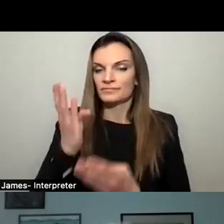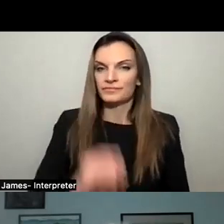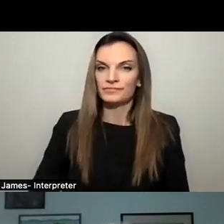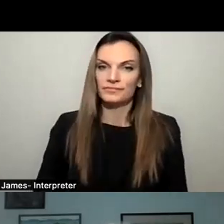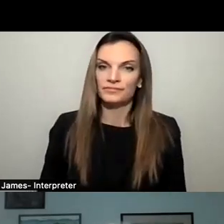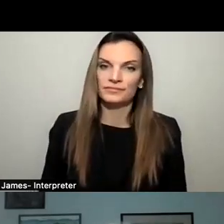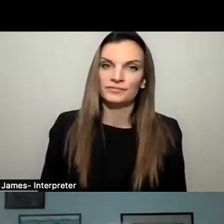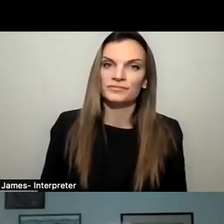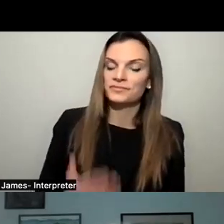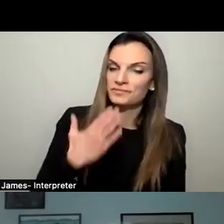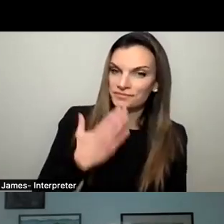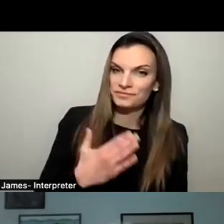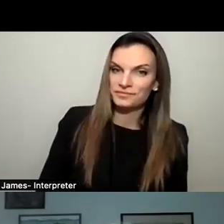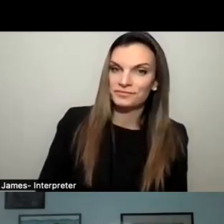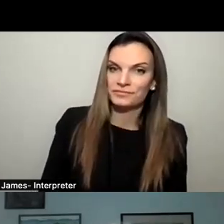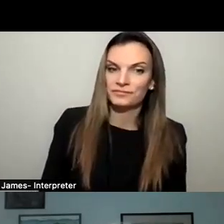Thank you.